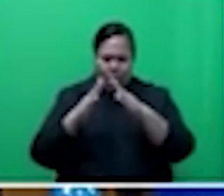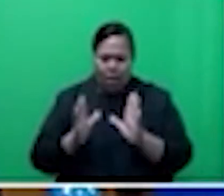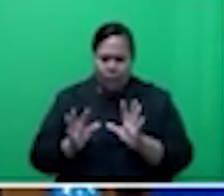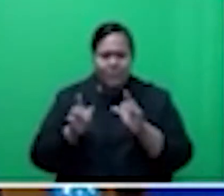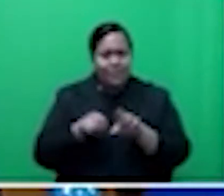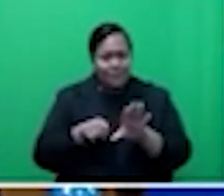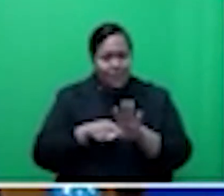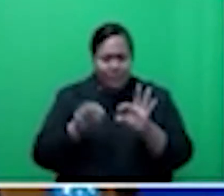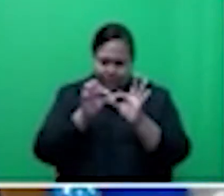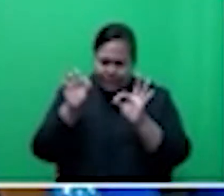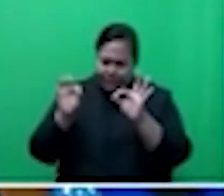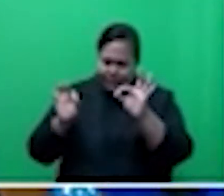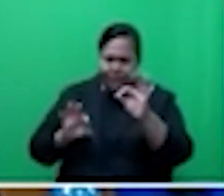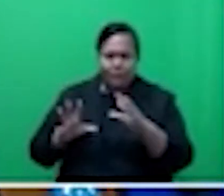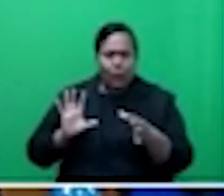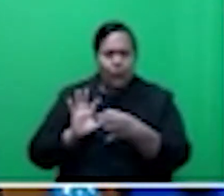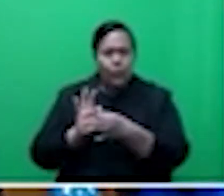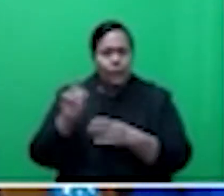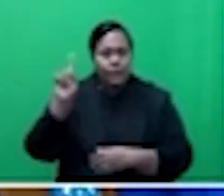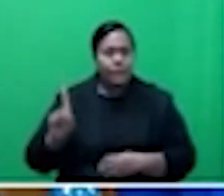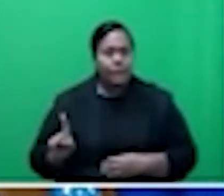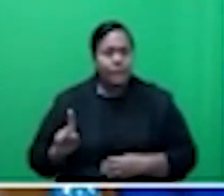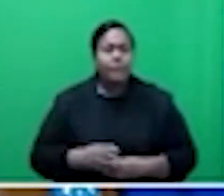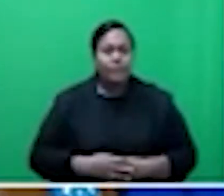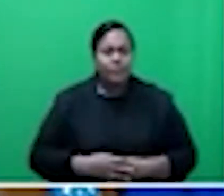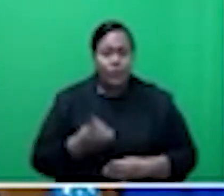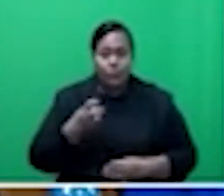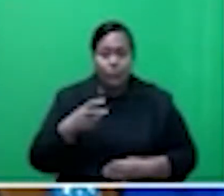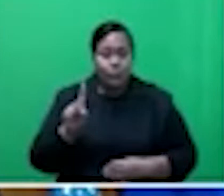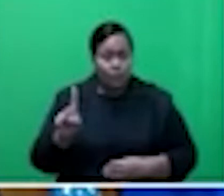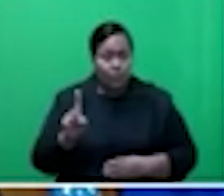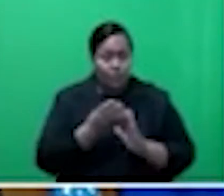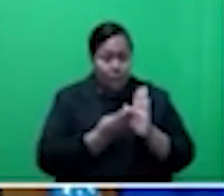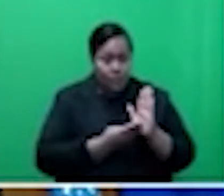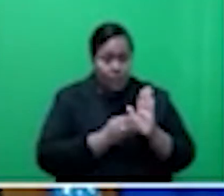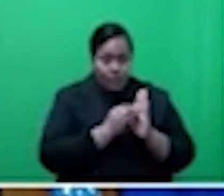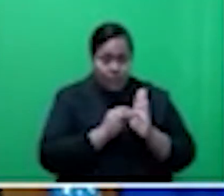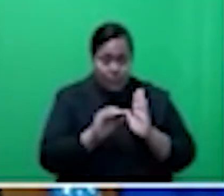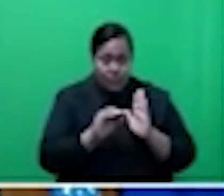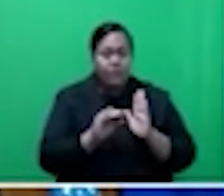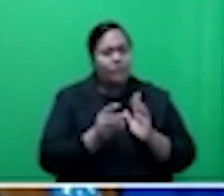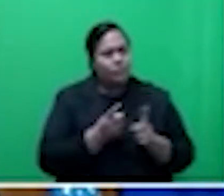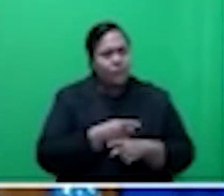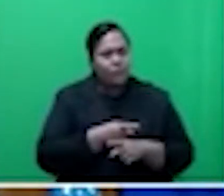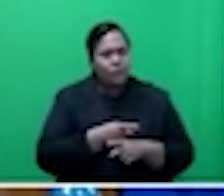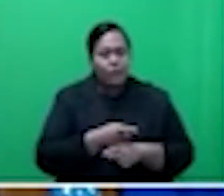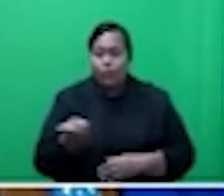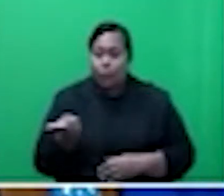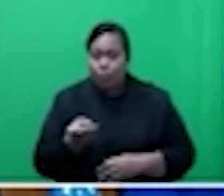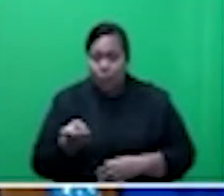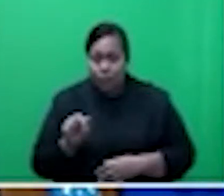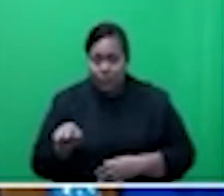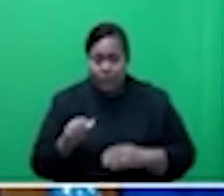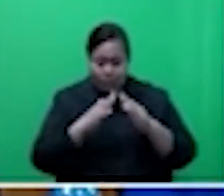earlier this week by the Minister for Economy, that for the 2021 budget, that approach has changed, and now both the house wiring